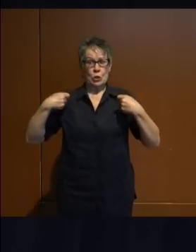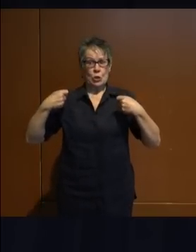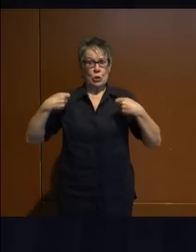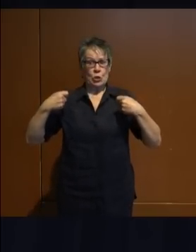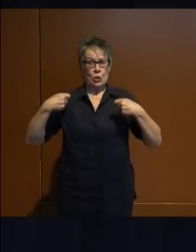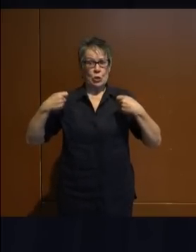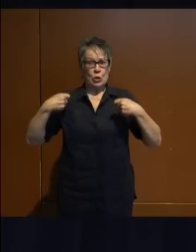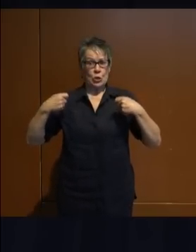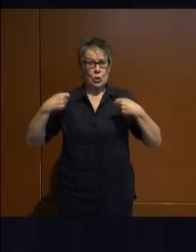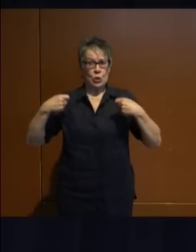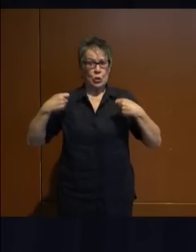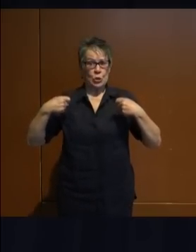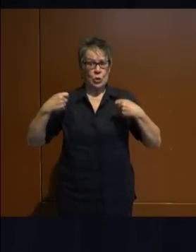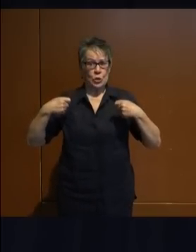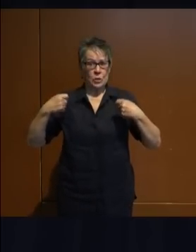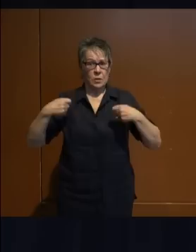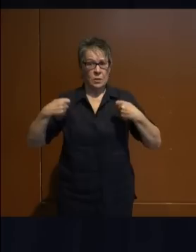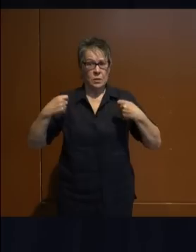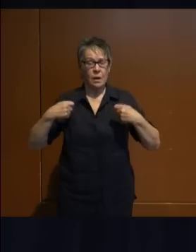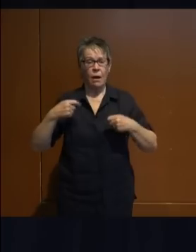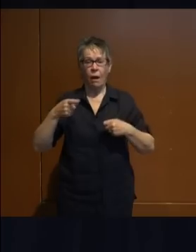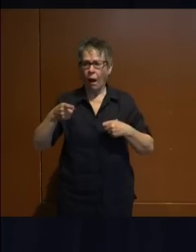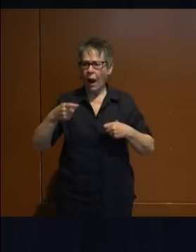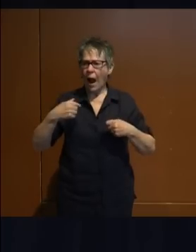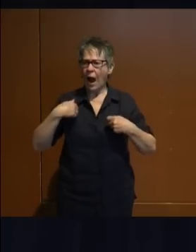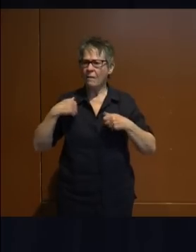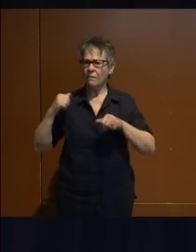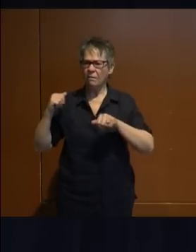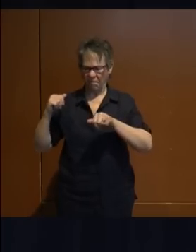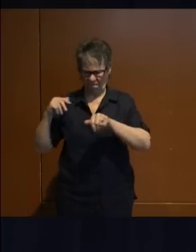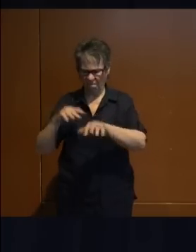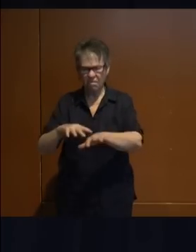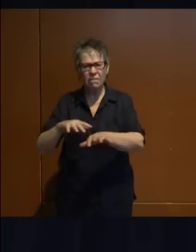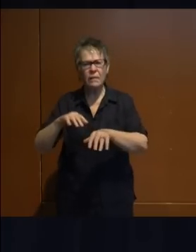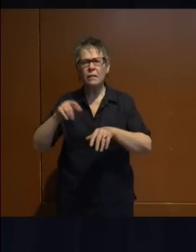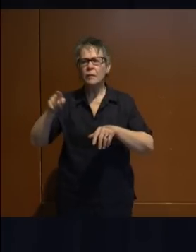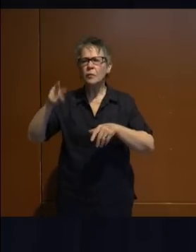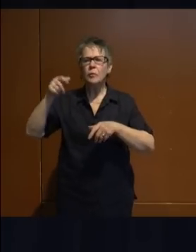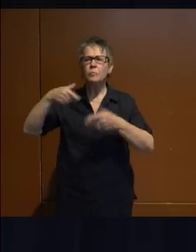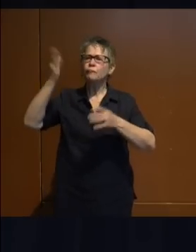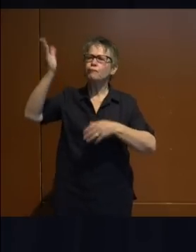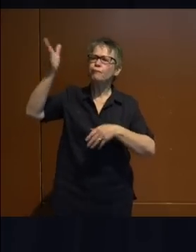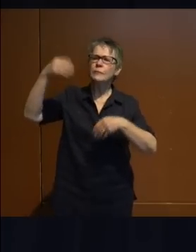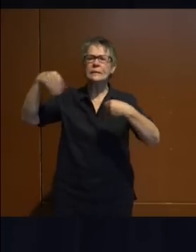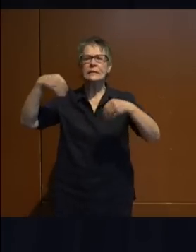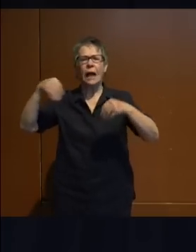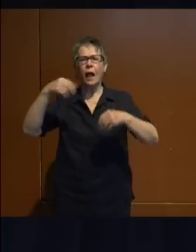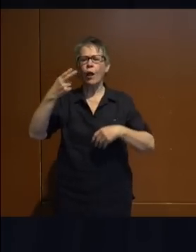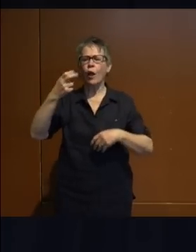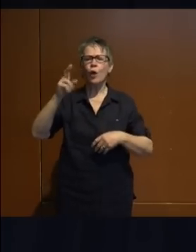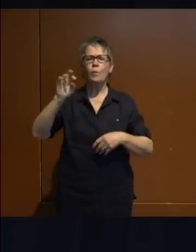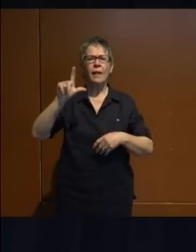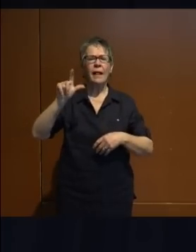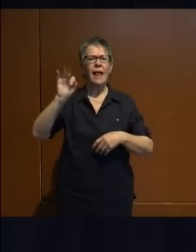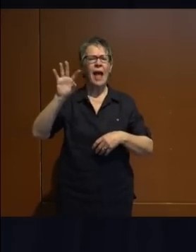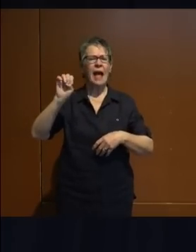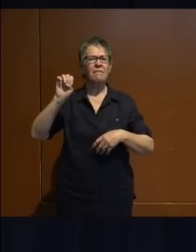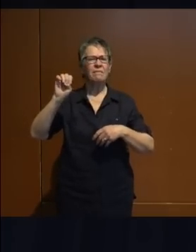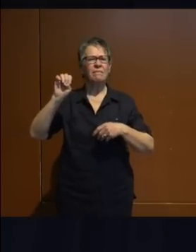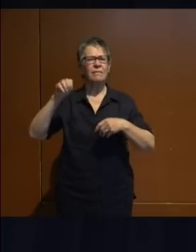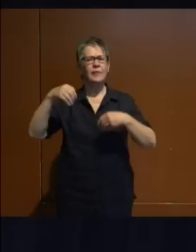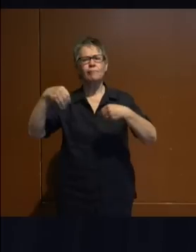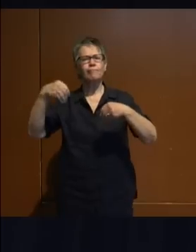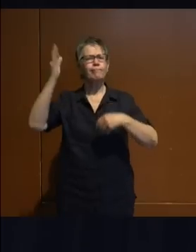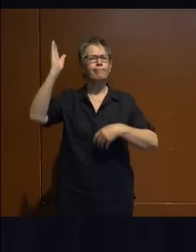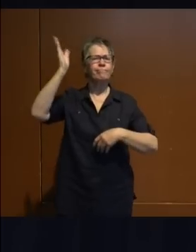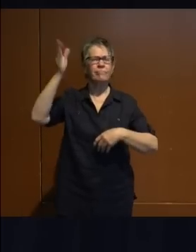of that gym was charged, and in Woodbridge there was a barber shop that was open, and that subject was charged. So over the time